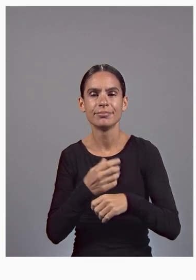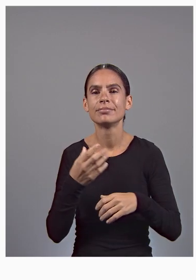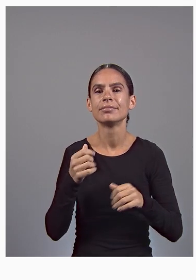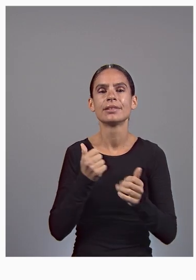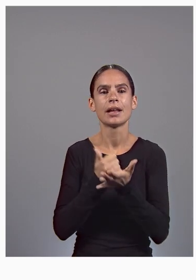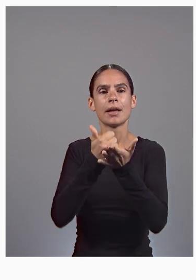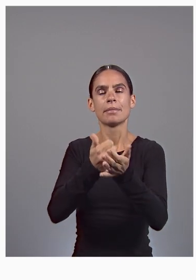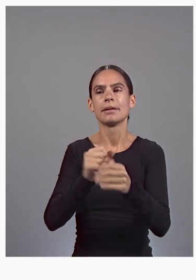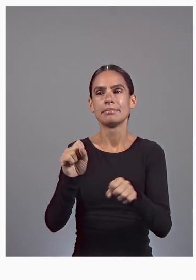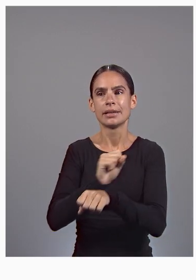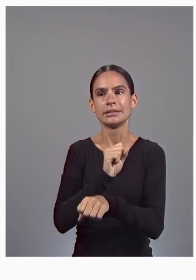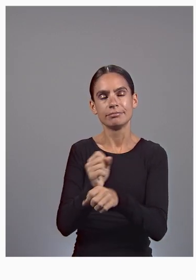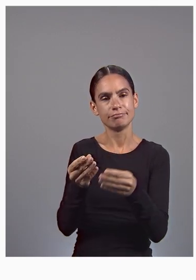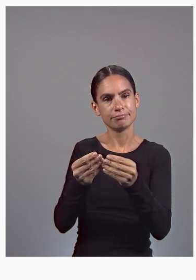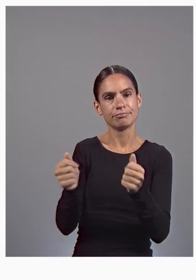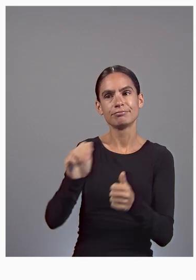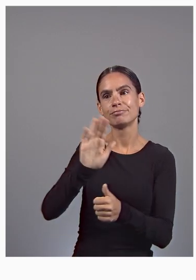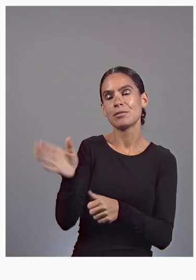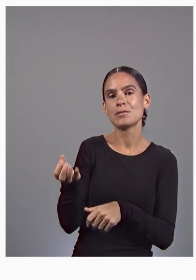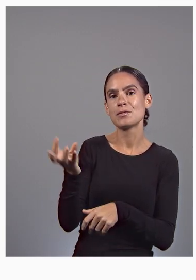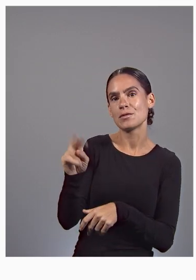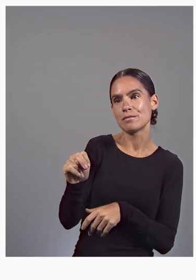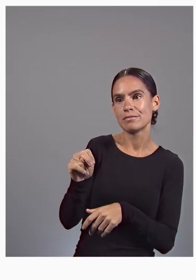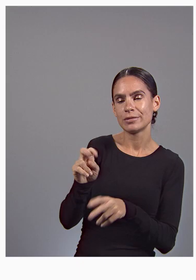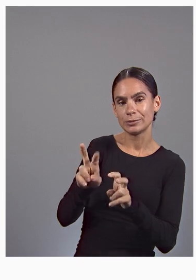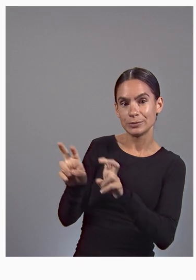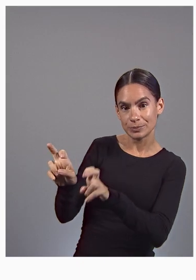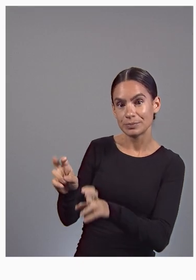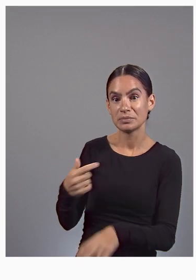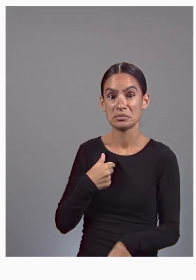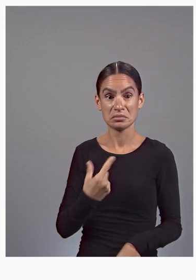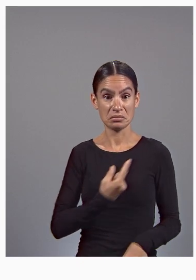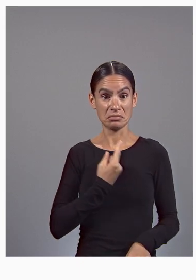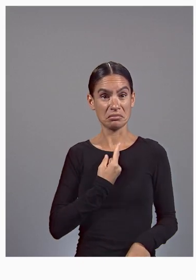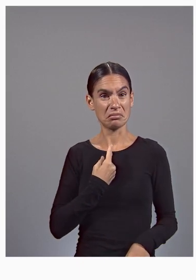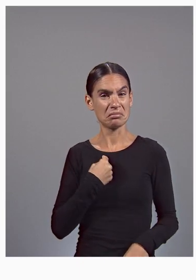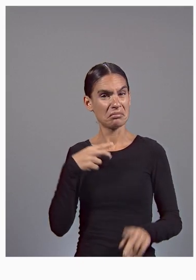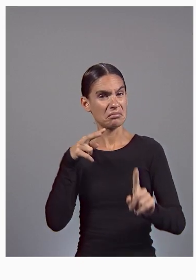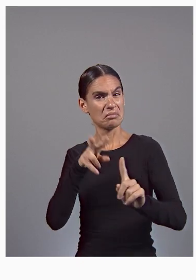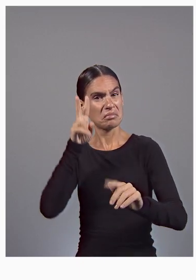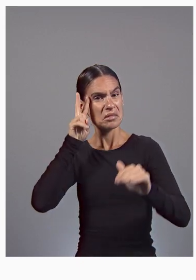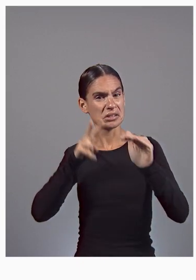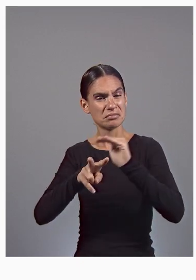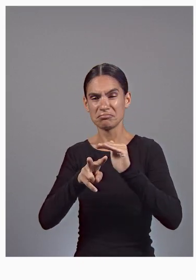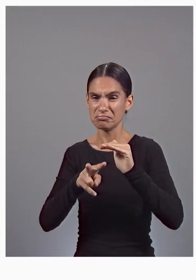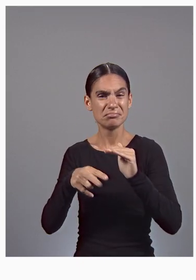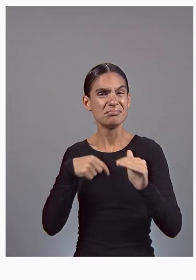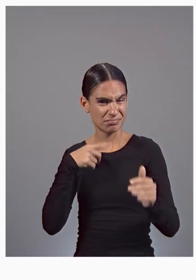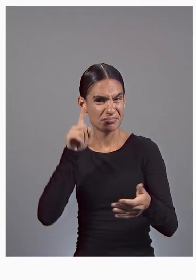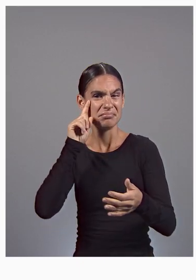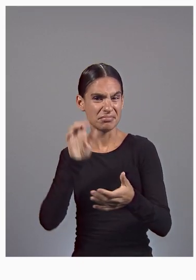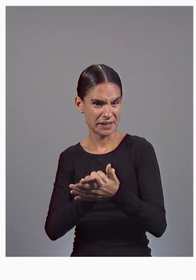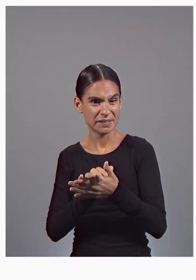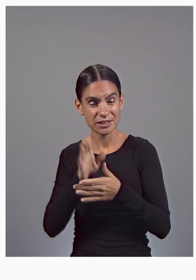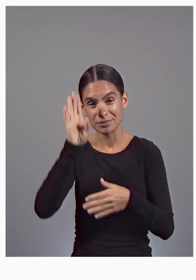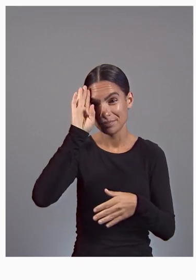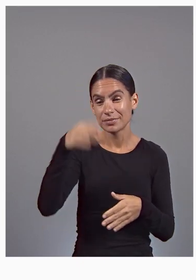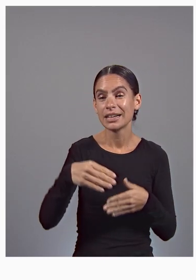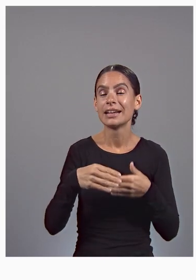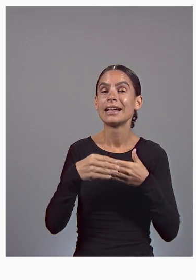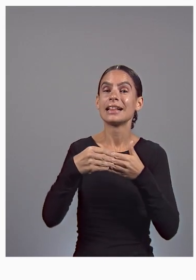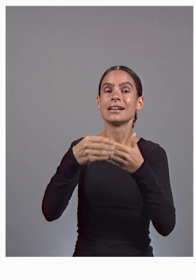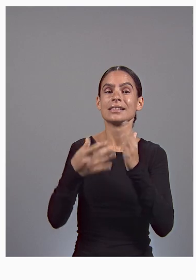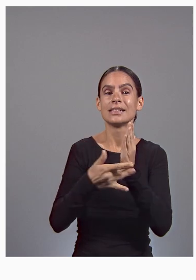solutions. And I'm not alone in thinking this prediction will come true. Leading tech analyst Gartner forecasts that by